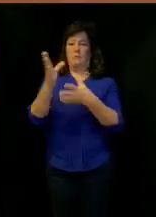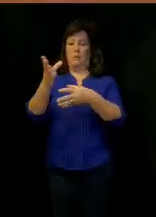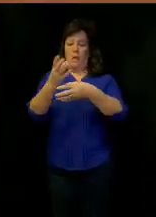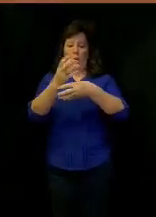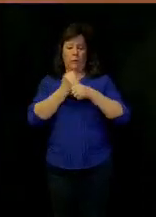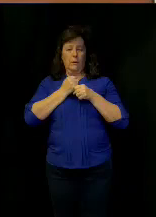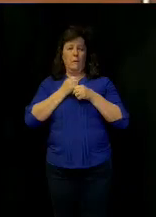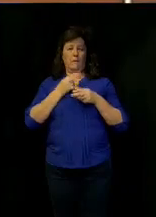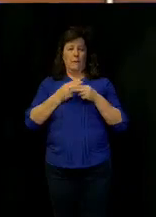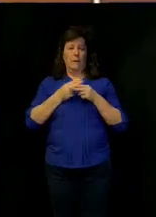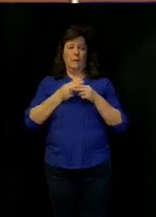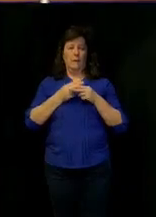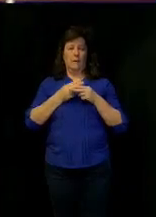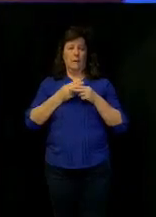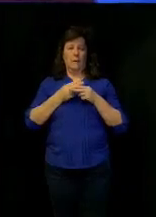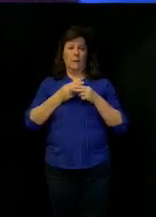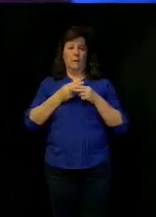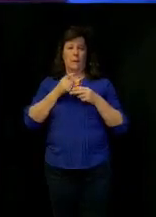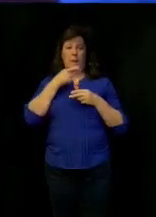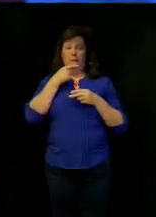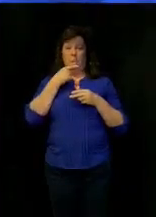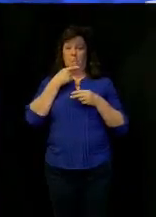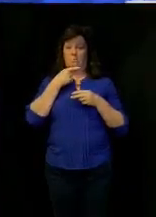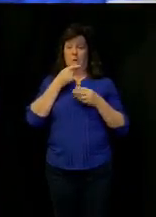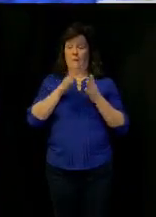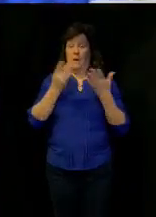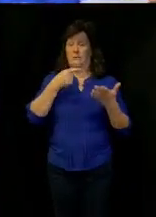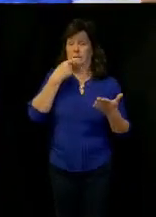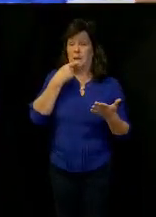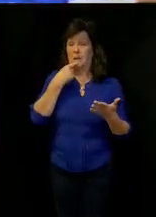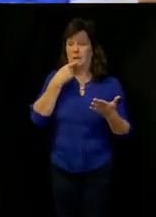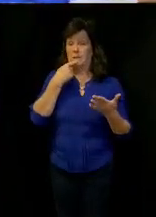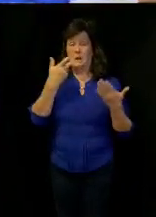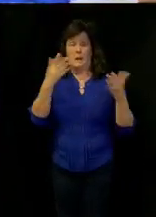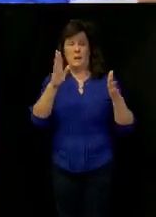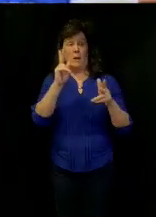Bible says, let the weak say what? I am strong.